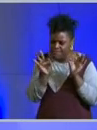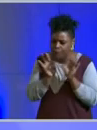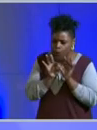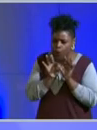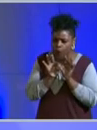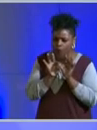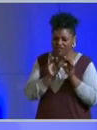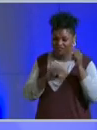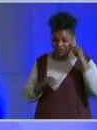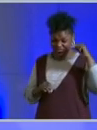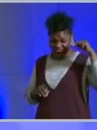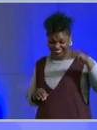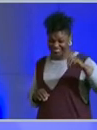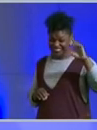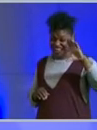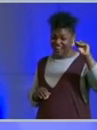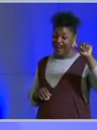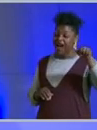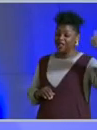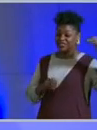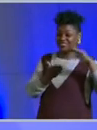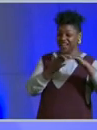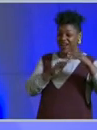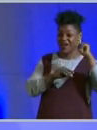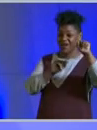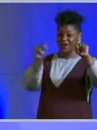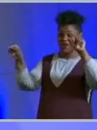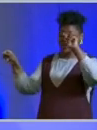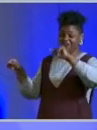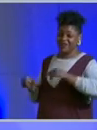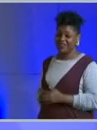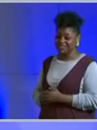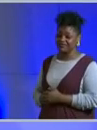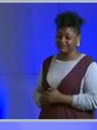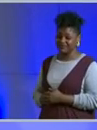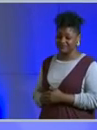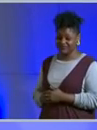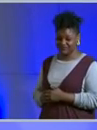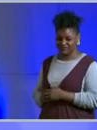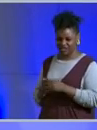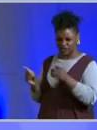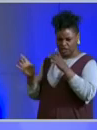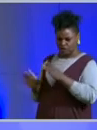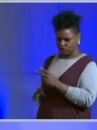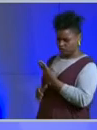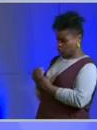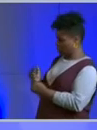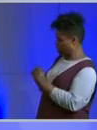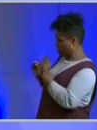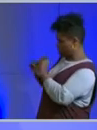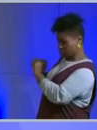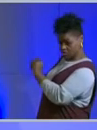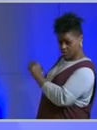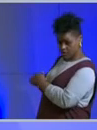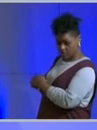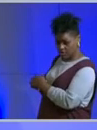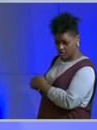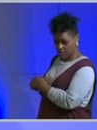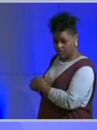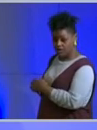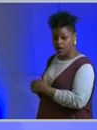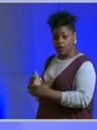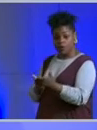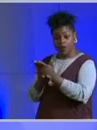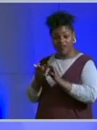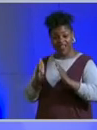cities. And we know that Director Donaldson and Director Trueblood are a part of the housing and